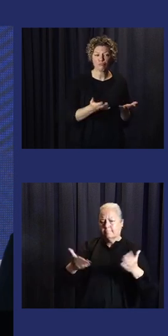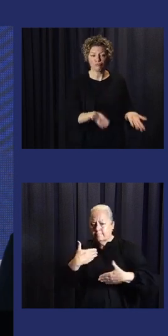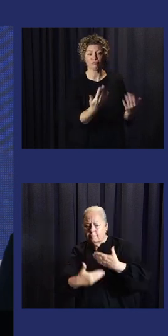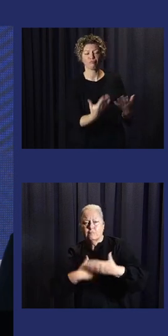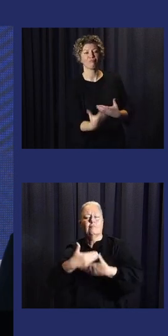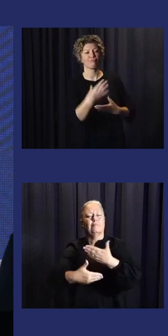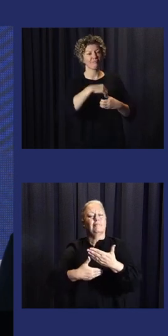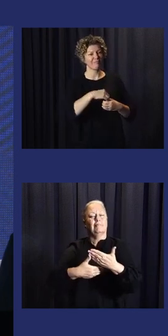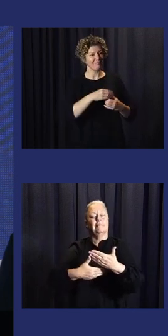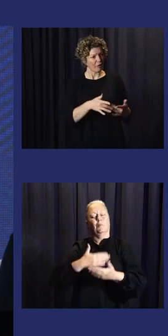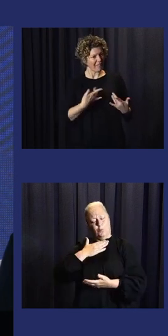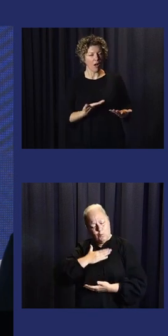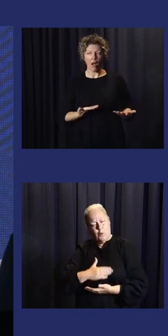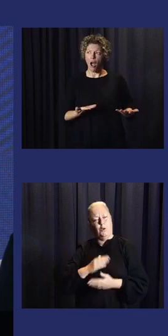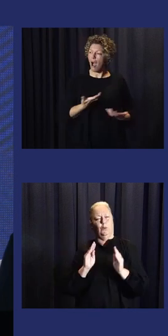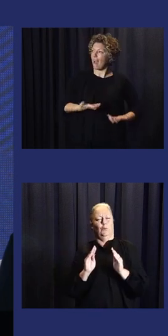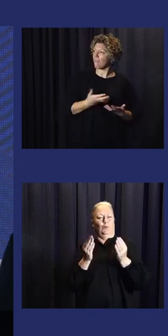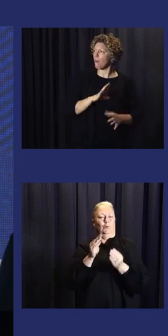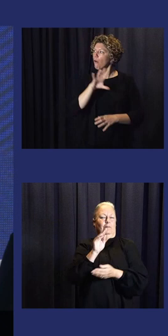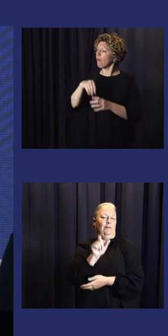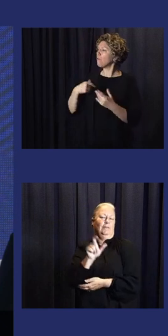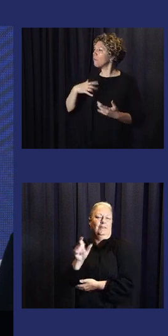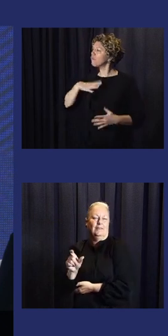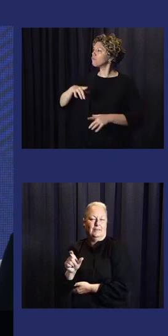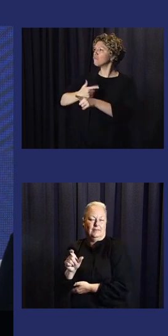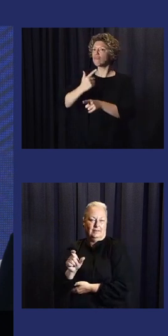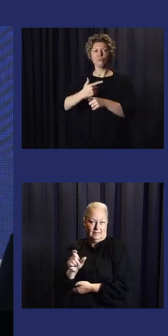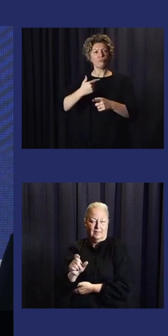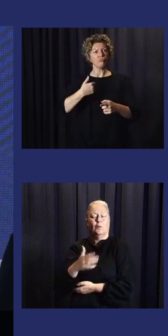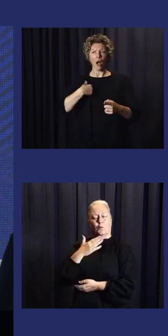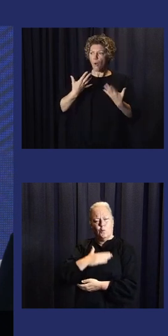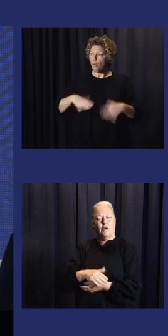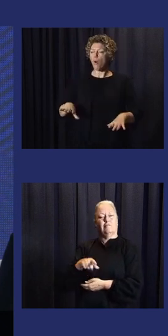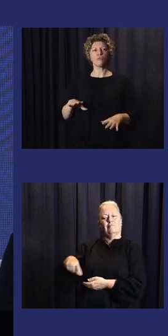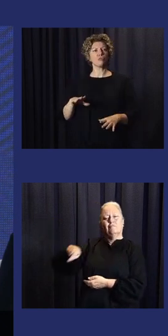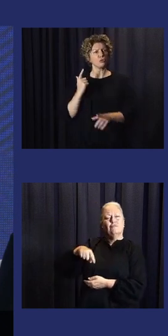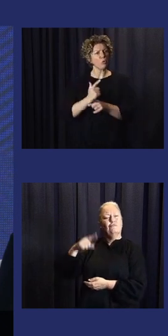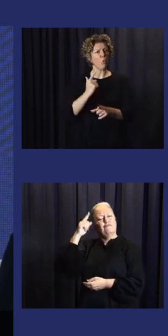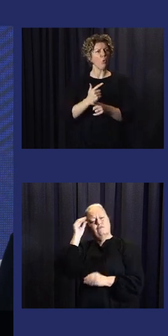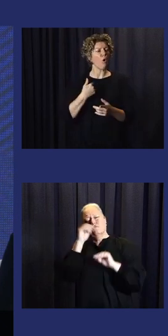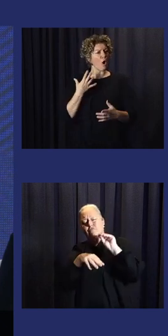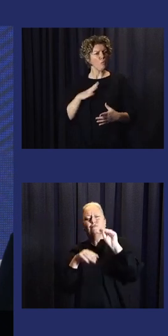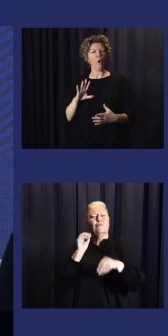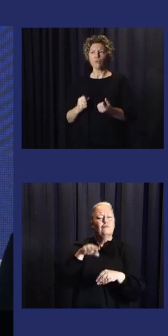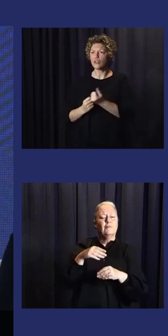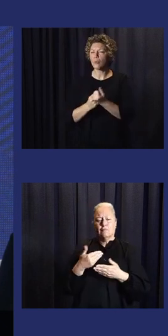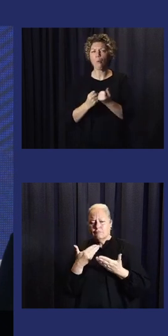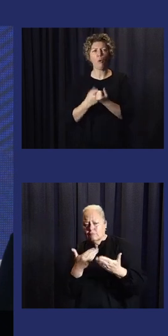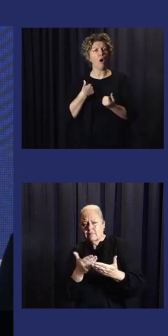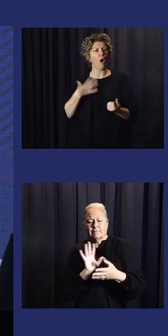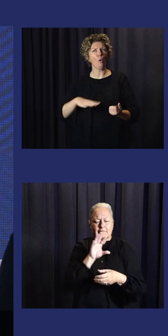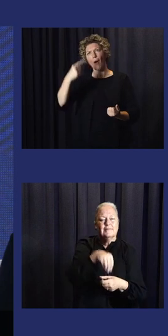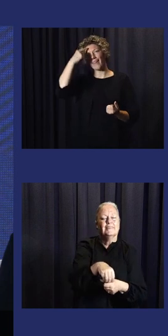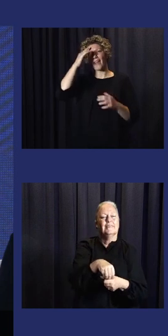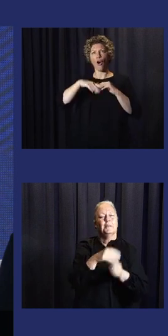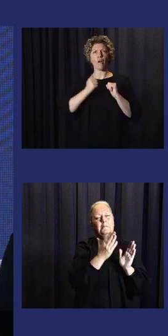environment for youth people's important and positive contribution to disaster risk reduction and